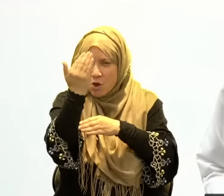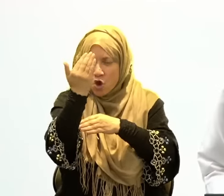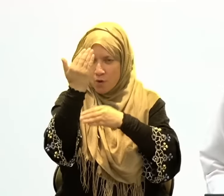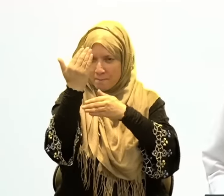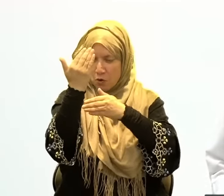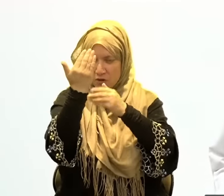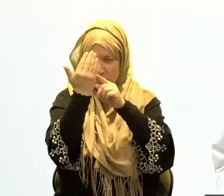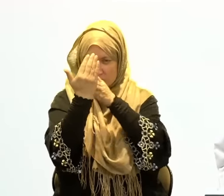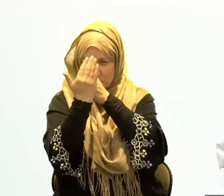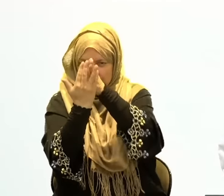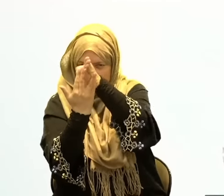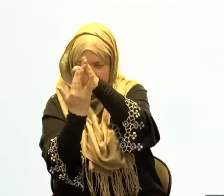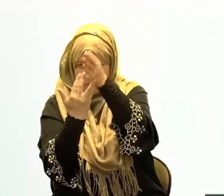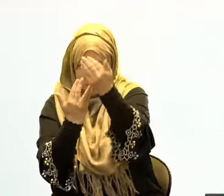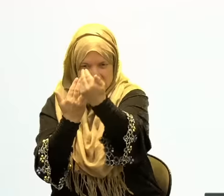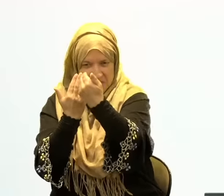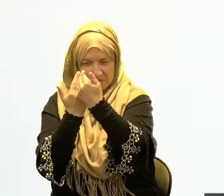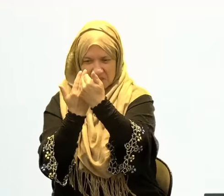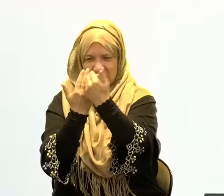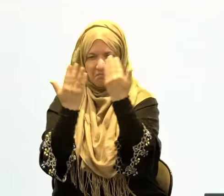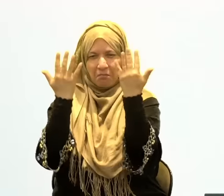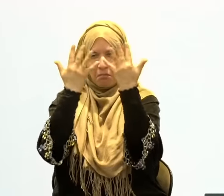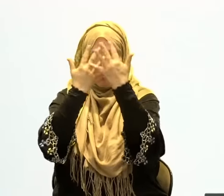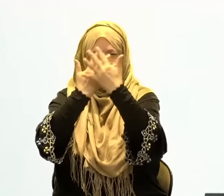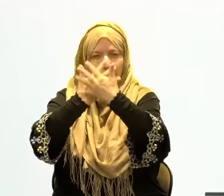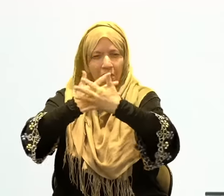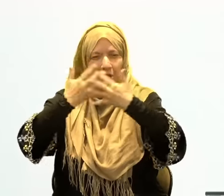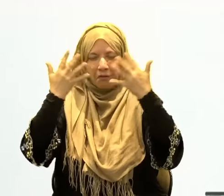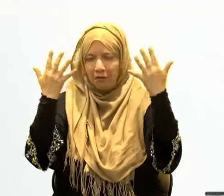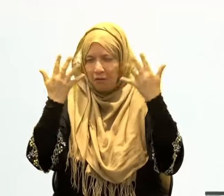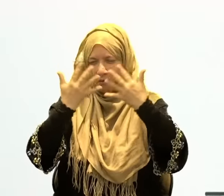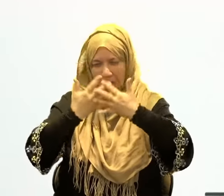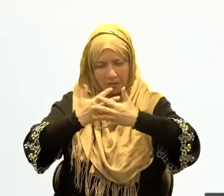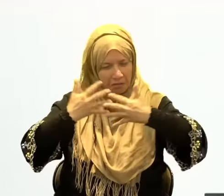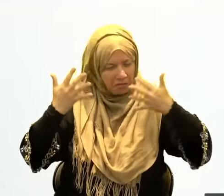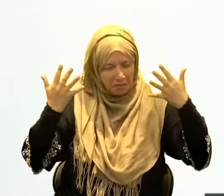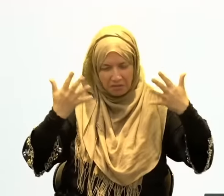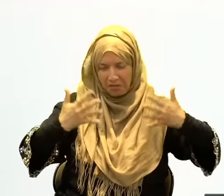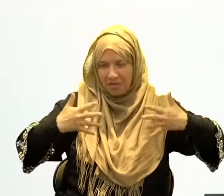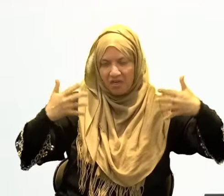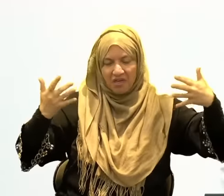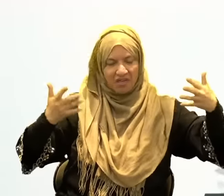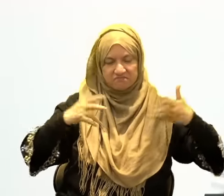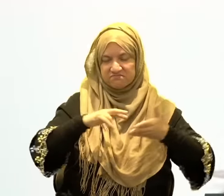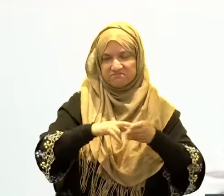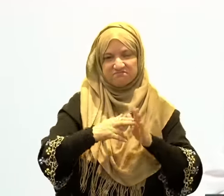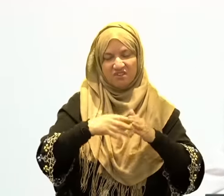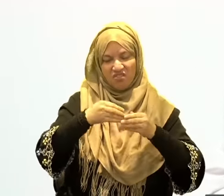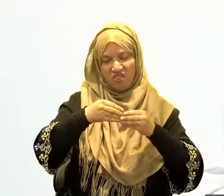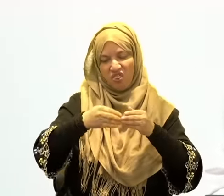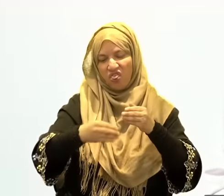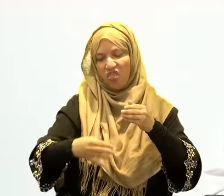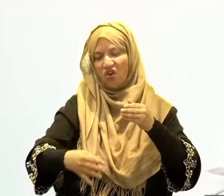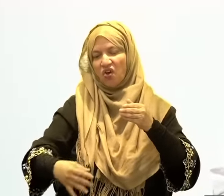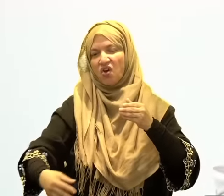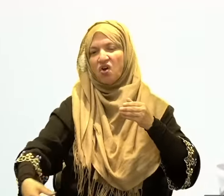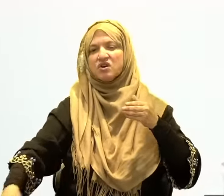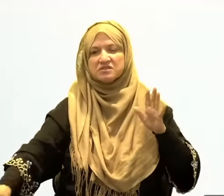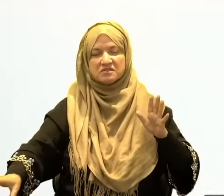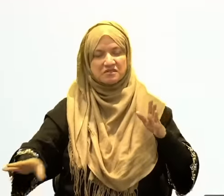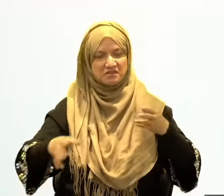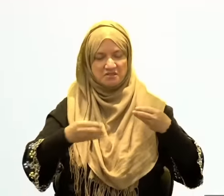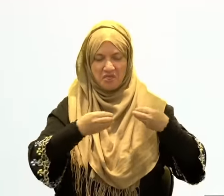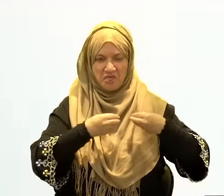say something every night, and I want you to say it until the day that you die, until you go into your grave. He said, say, Allahu ma'i, Allahu